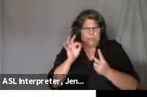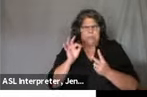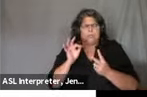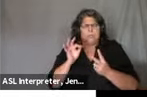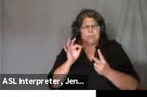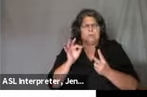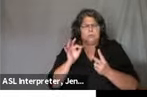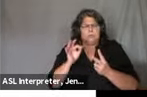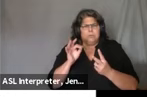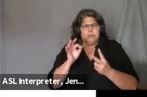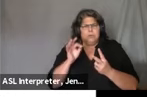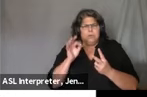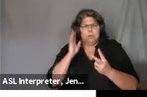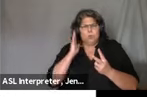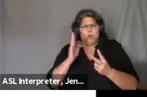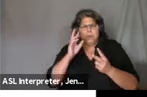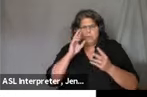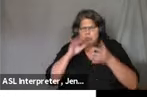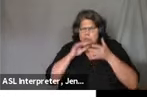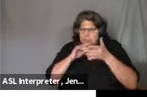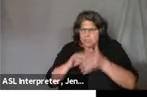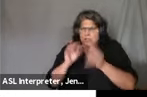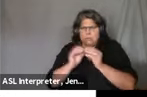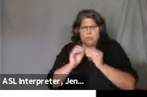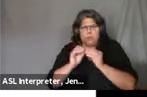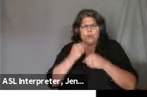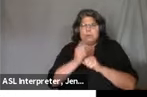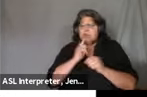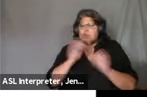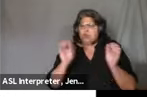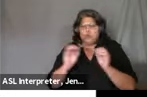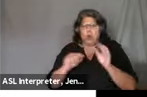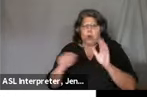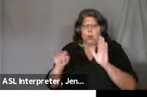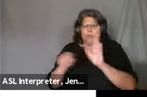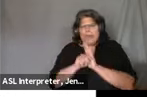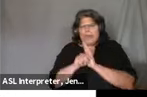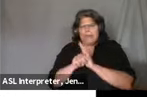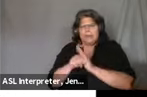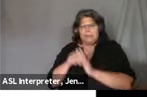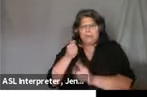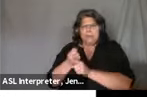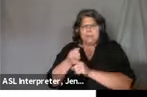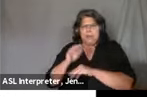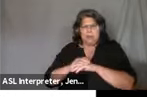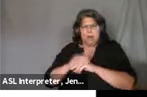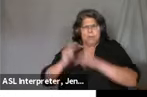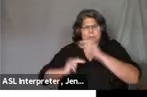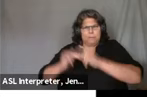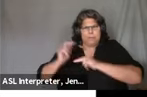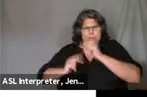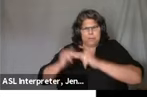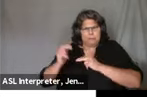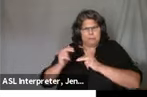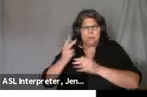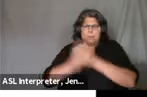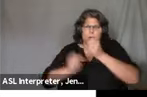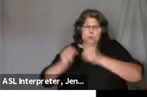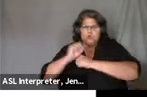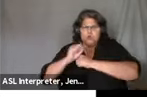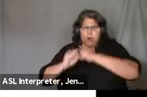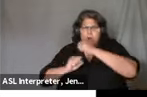given further study to ensure that there were no negative impacts to both the structure and